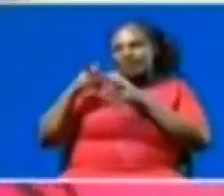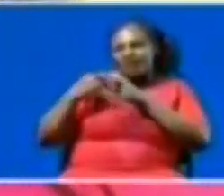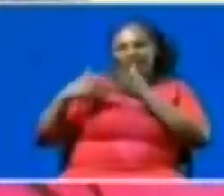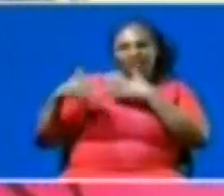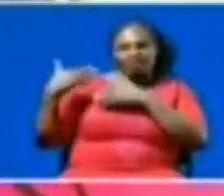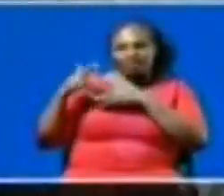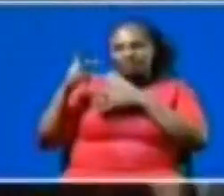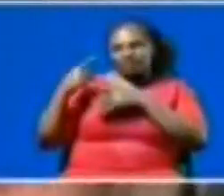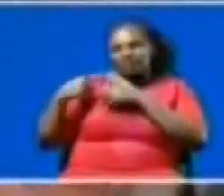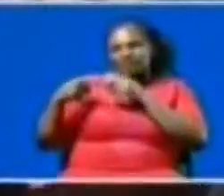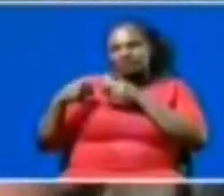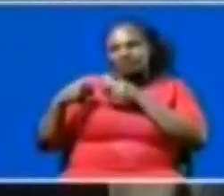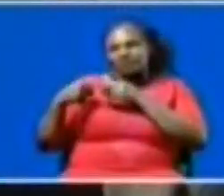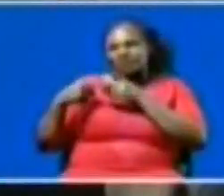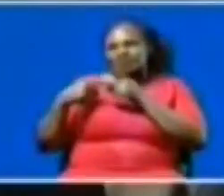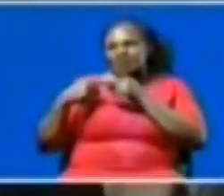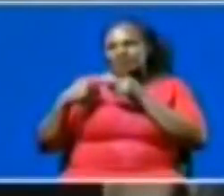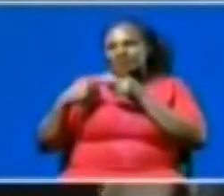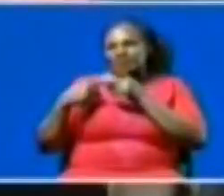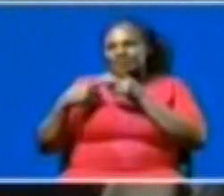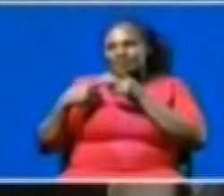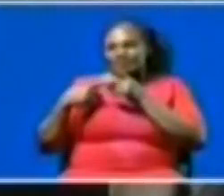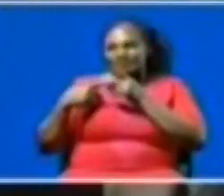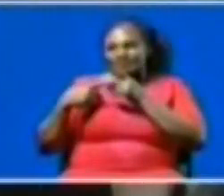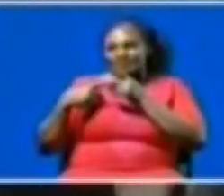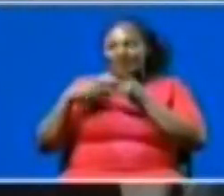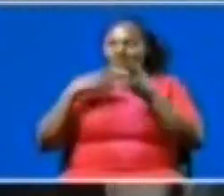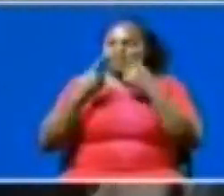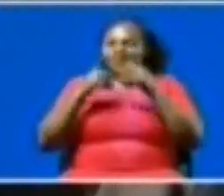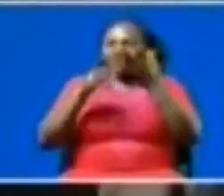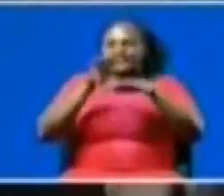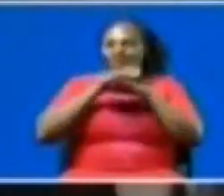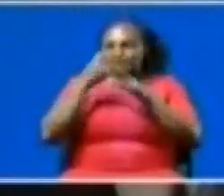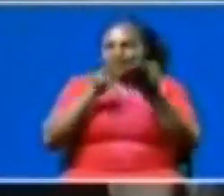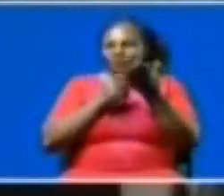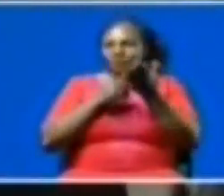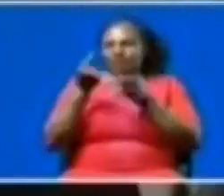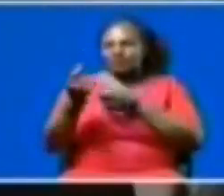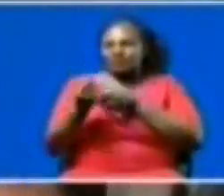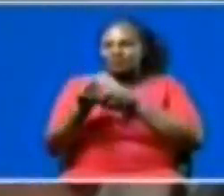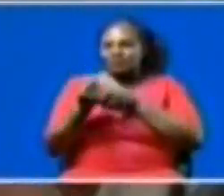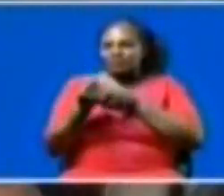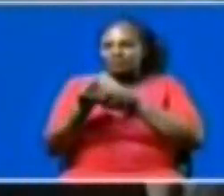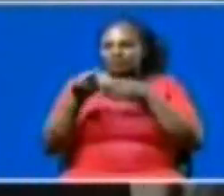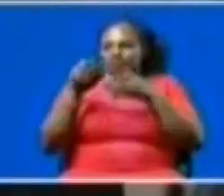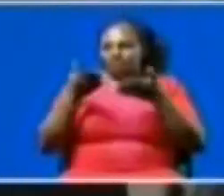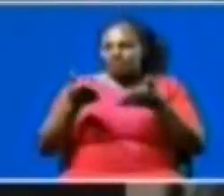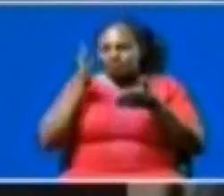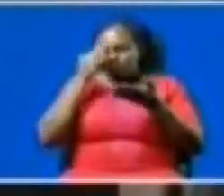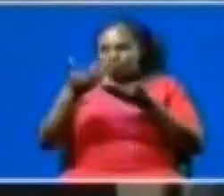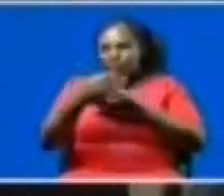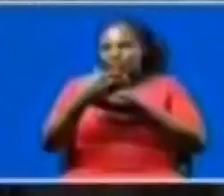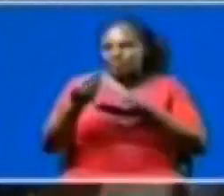Cervical and Greek, nice. I'll speak in English because mimi najua Swahili kidogo. But I'm here because I raised